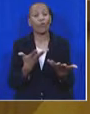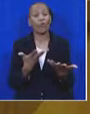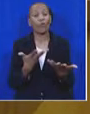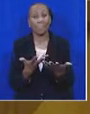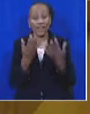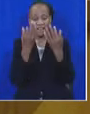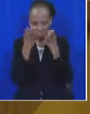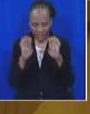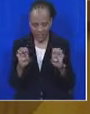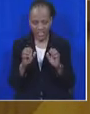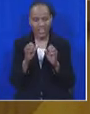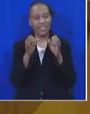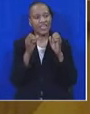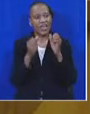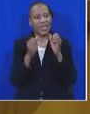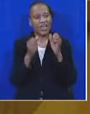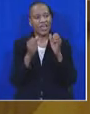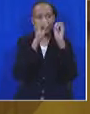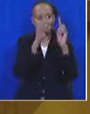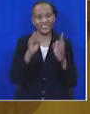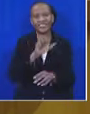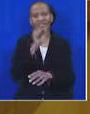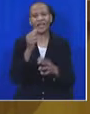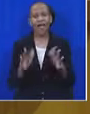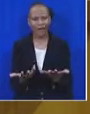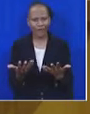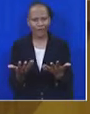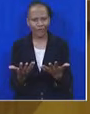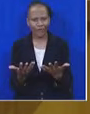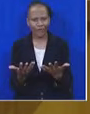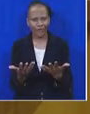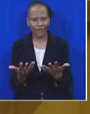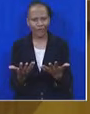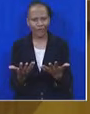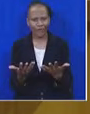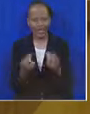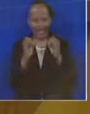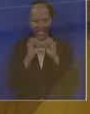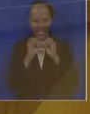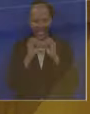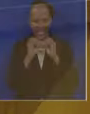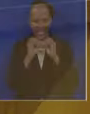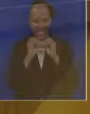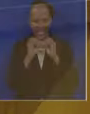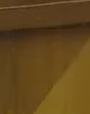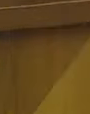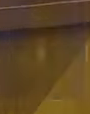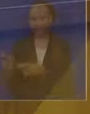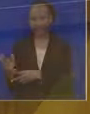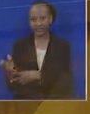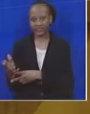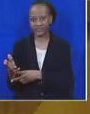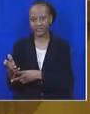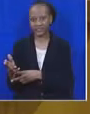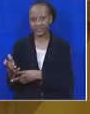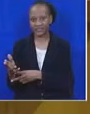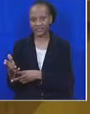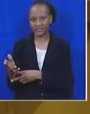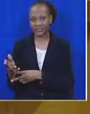fee-free higher education in South Africa, is to introduce an education levy in all the pension